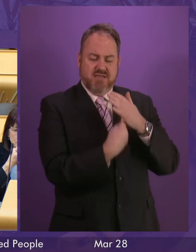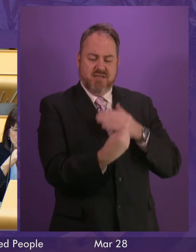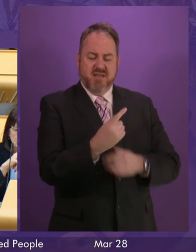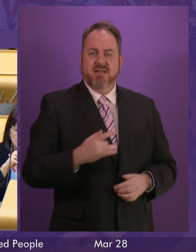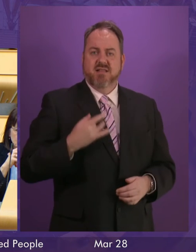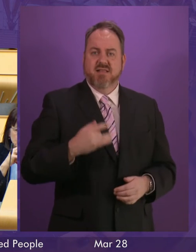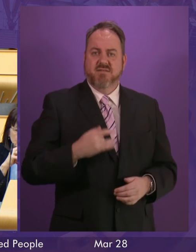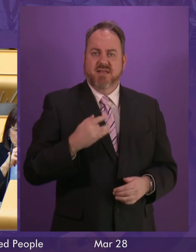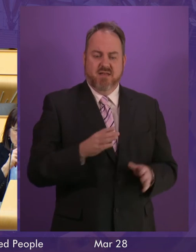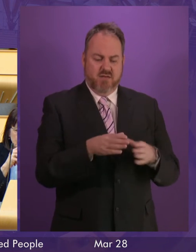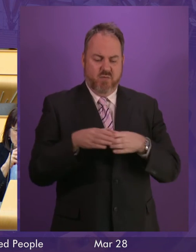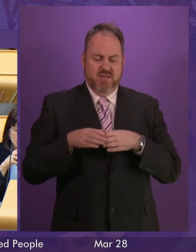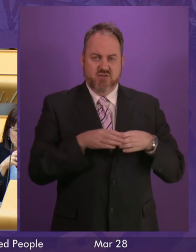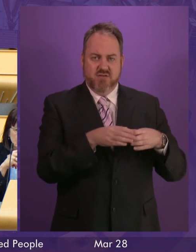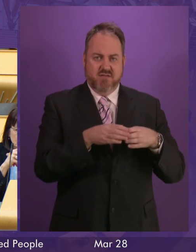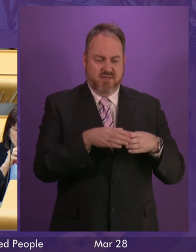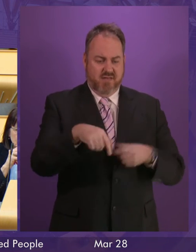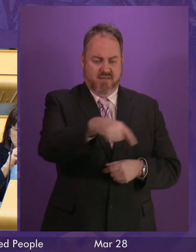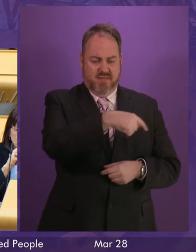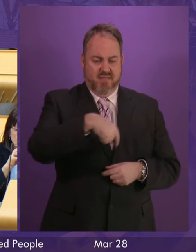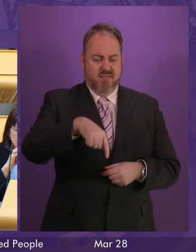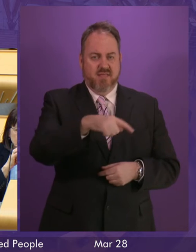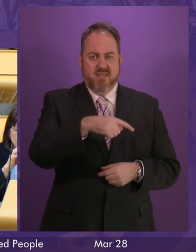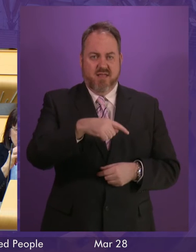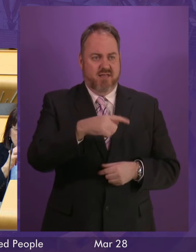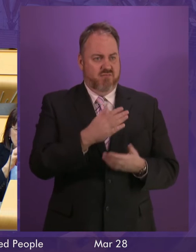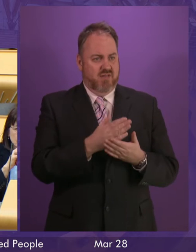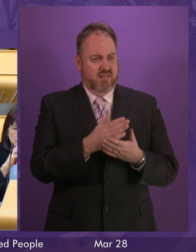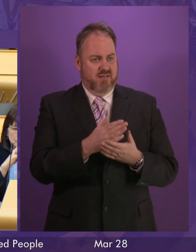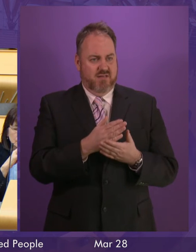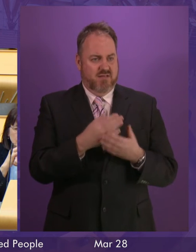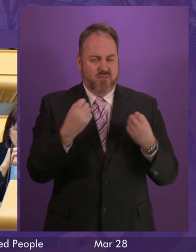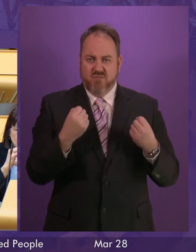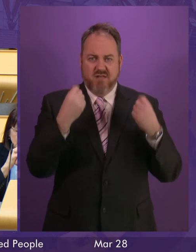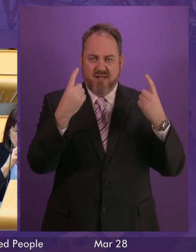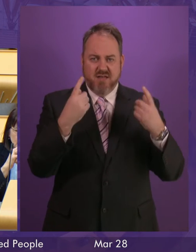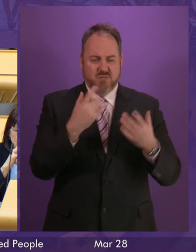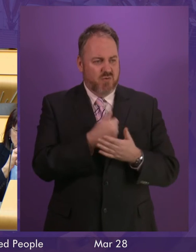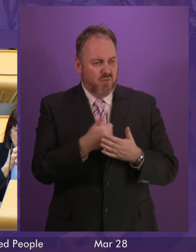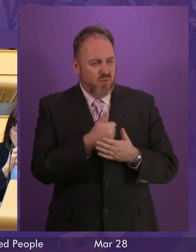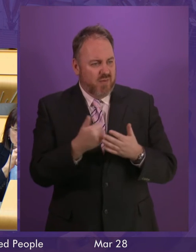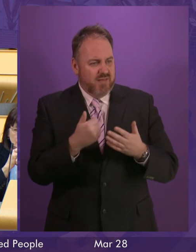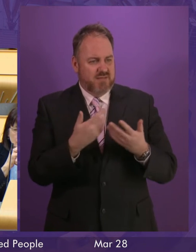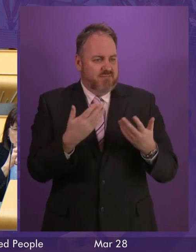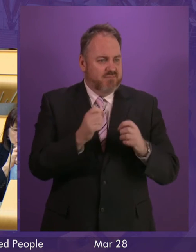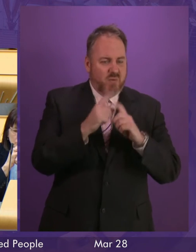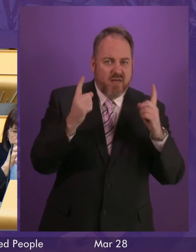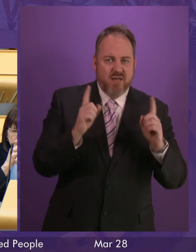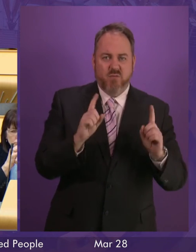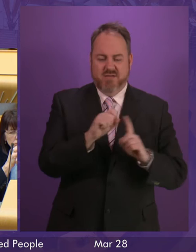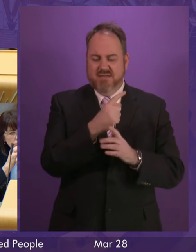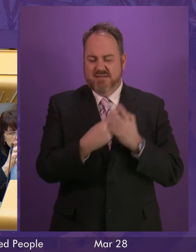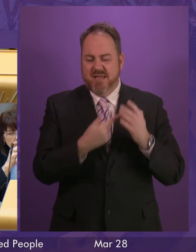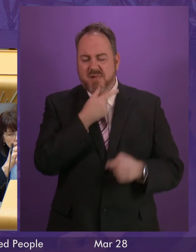delivery plan doesn't fully reflect disabled people's lived experience or priorities for action, lacks